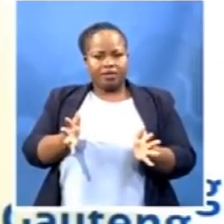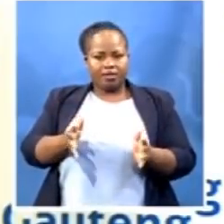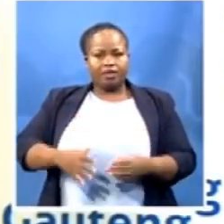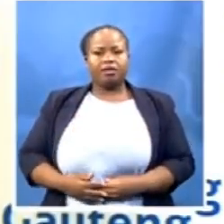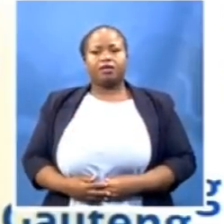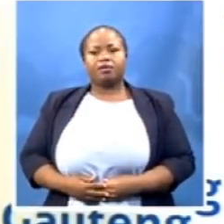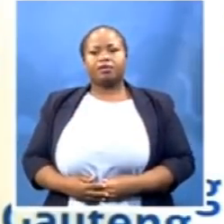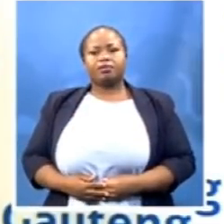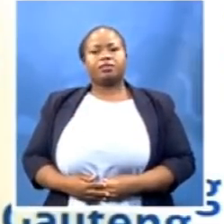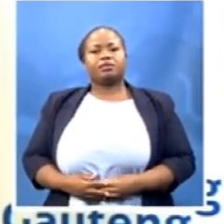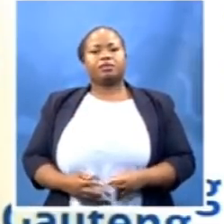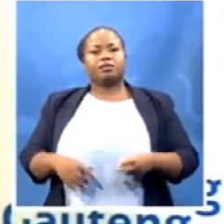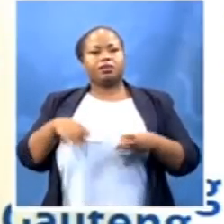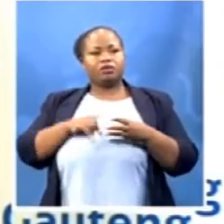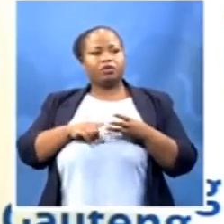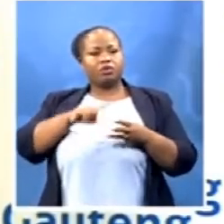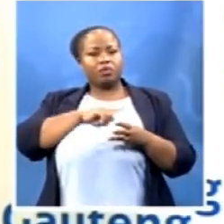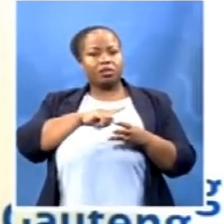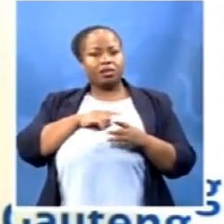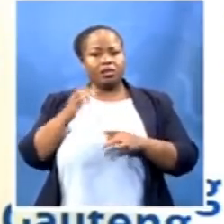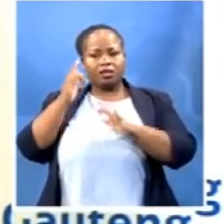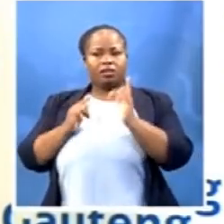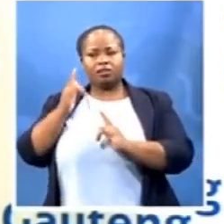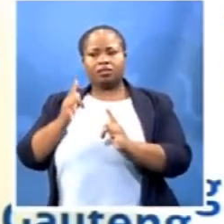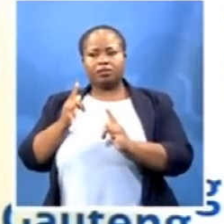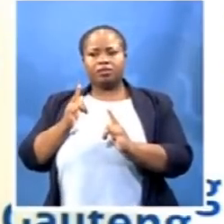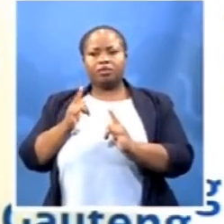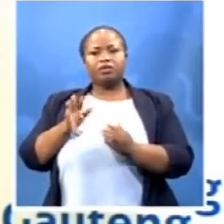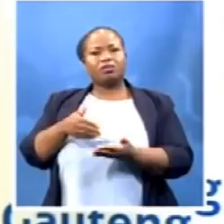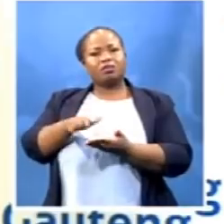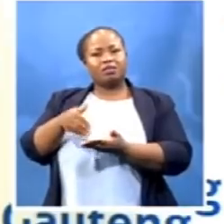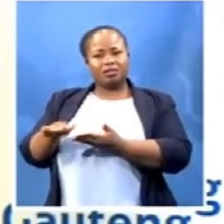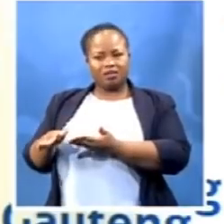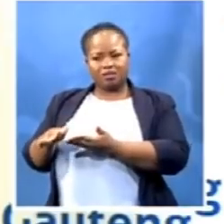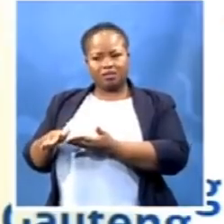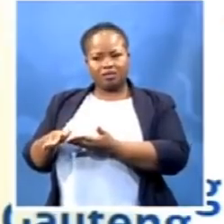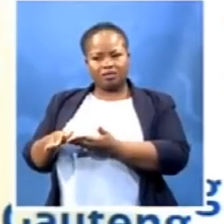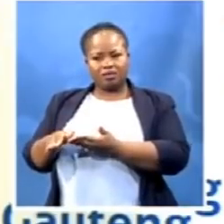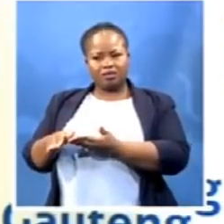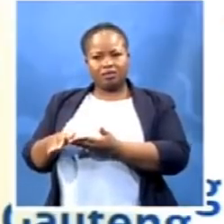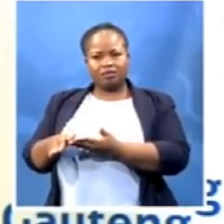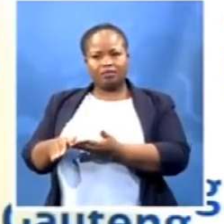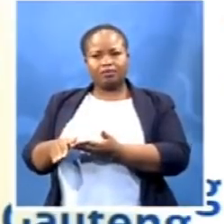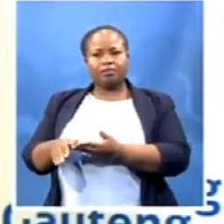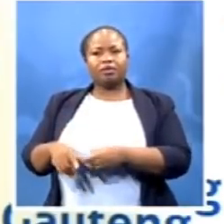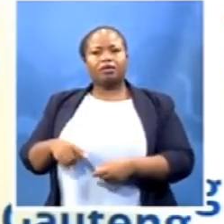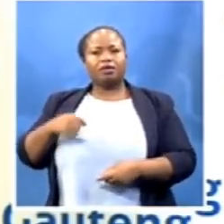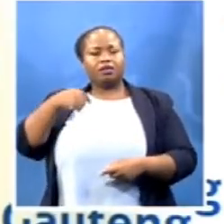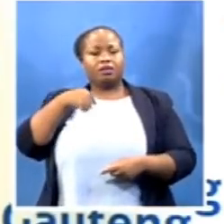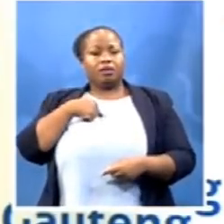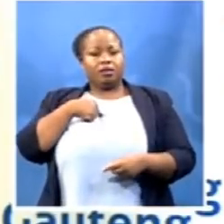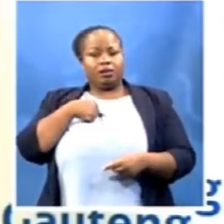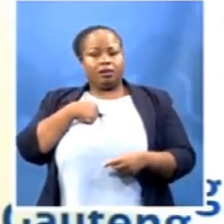evicted. So the Red Ends are acting on behalf of the city. We were equally concerned as the